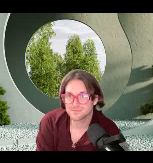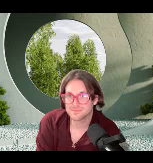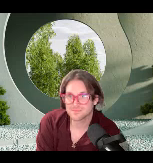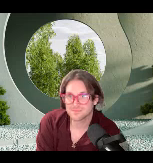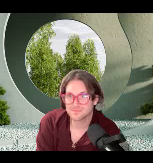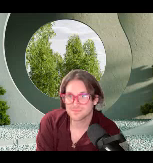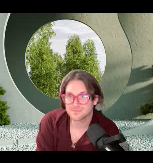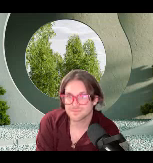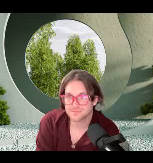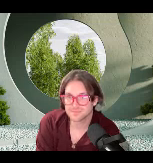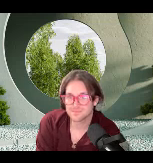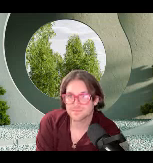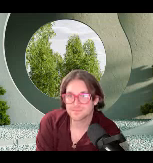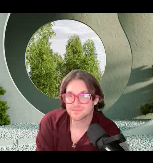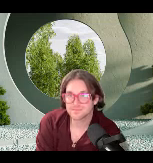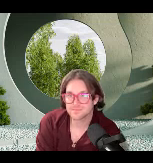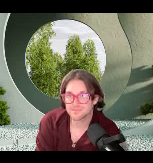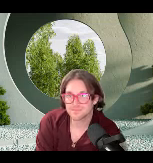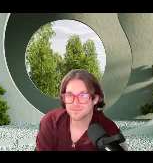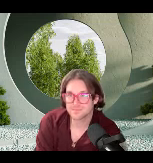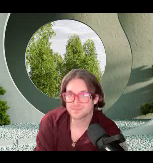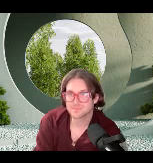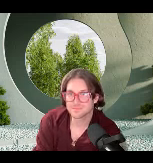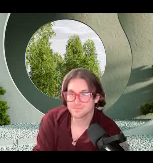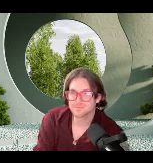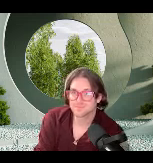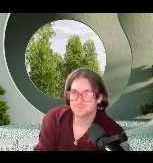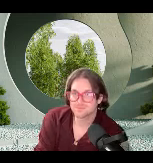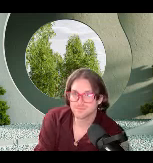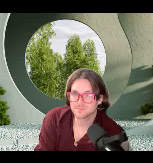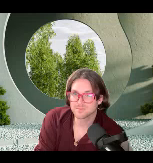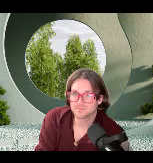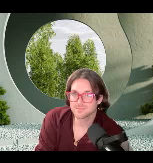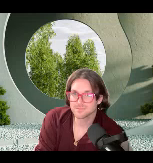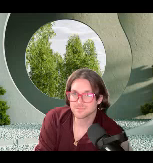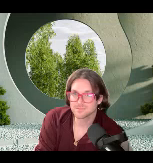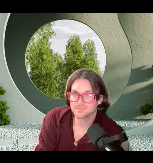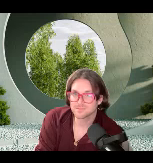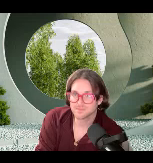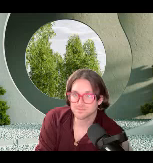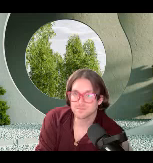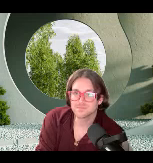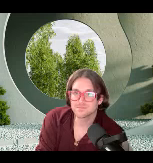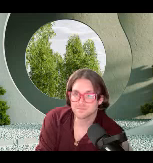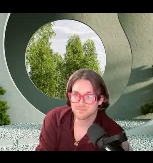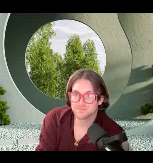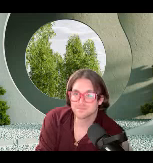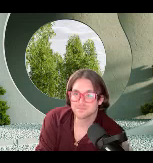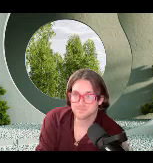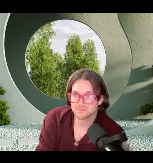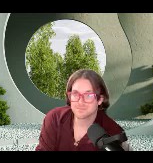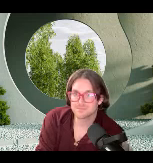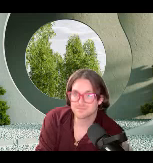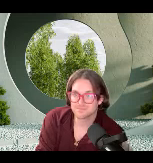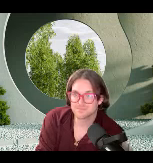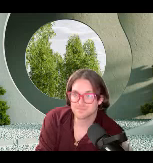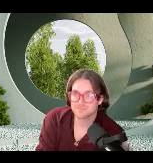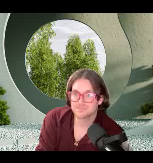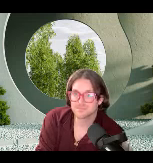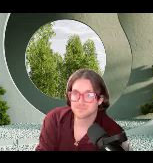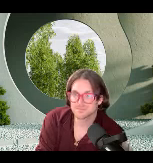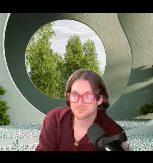not going into detail. However, if he were going to use this to really dig into those areas,